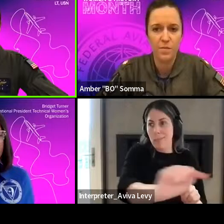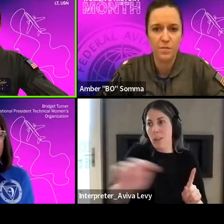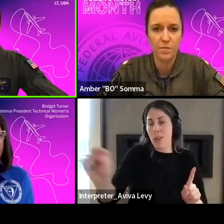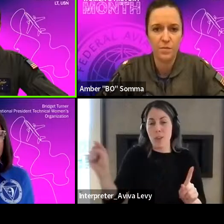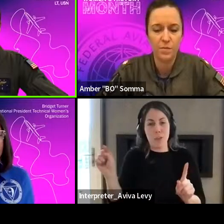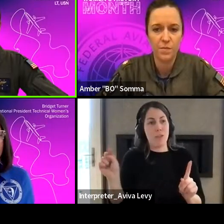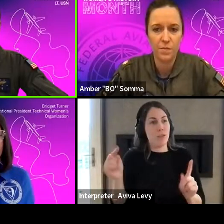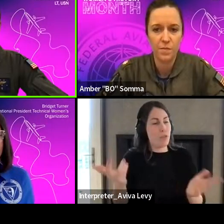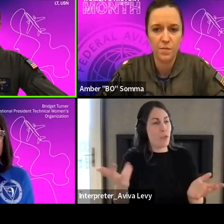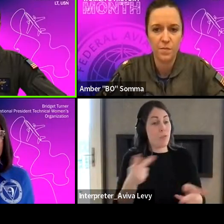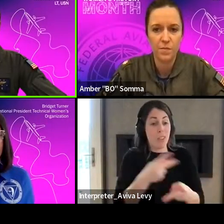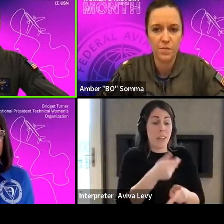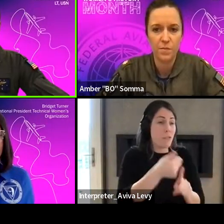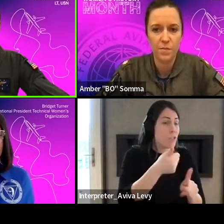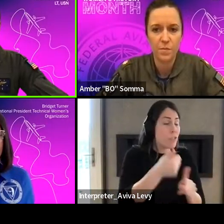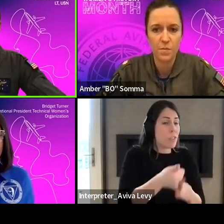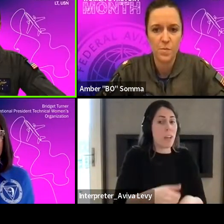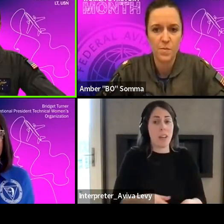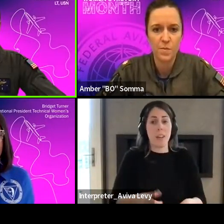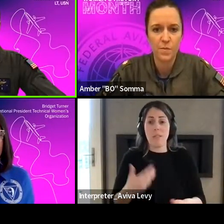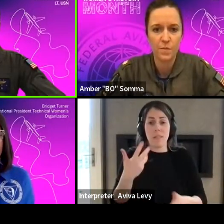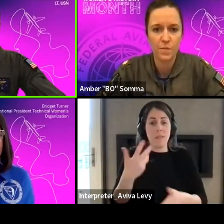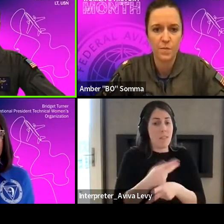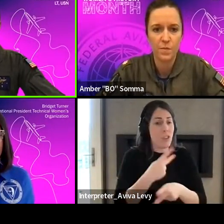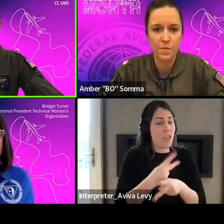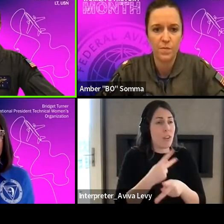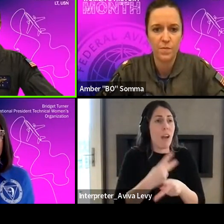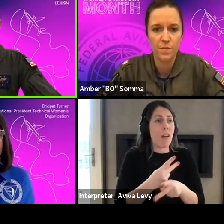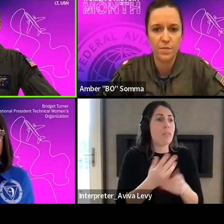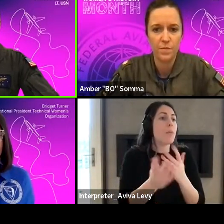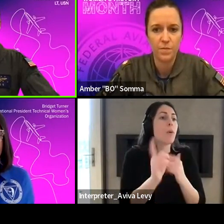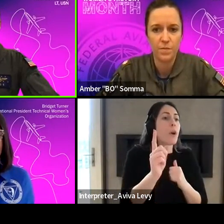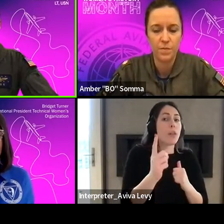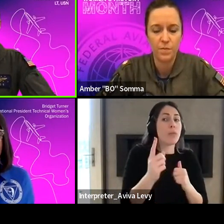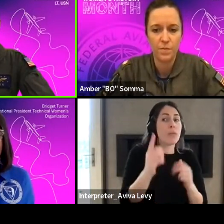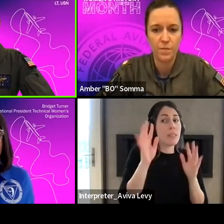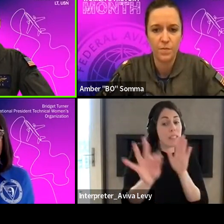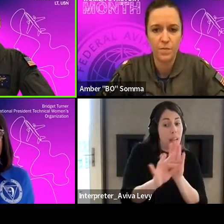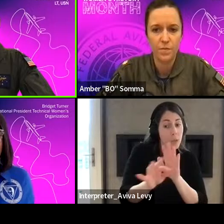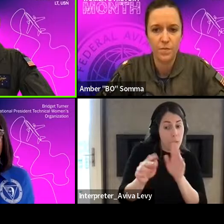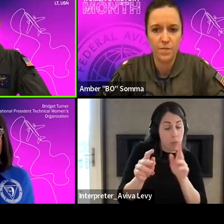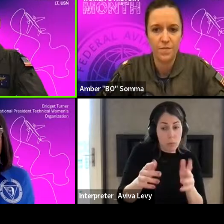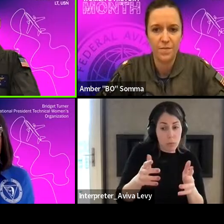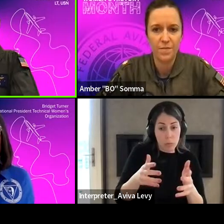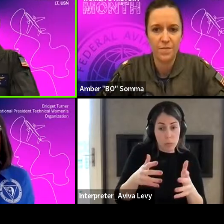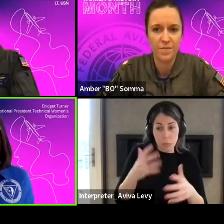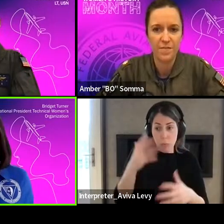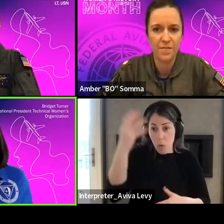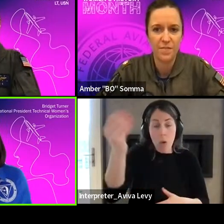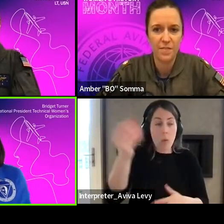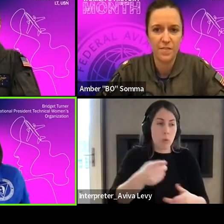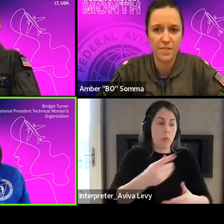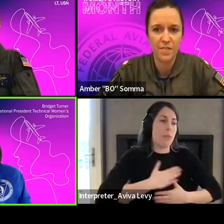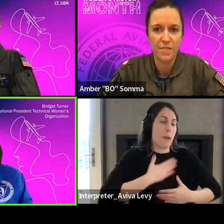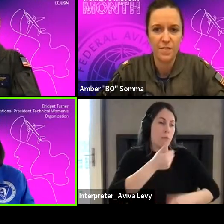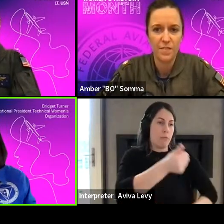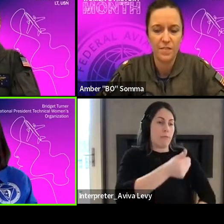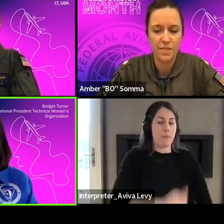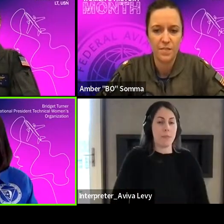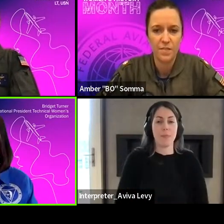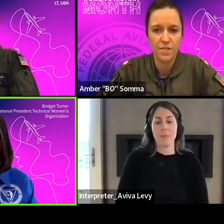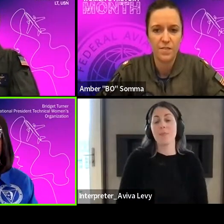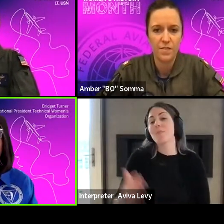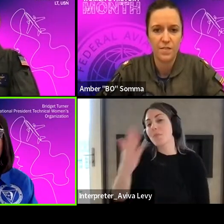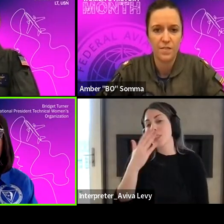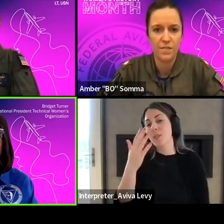going to study, no matter, again, where you choose to end up, you'll be pleased with how you ended up there. So once again, we would like to thank each of you